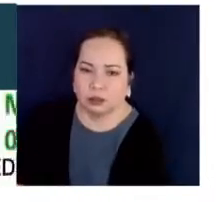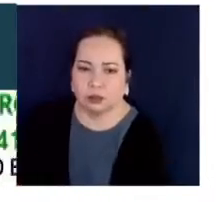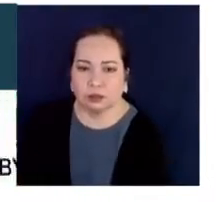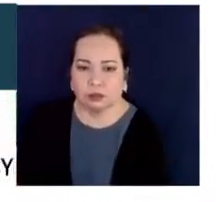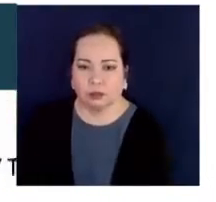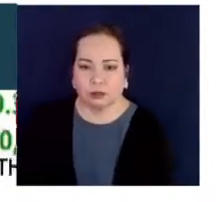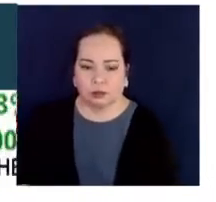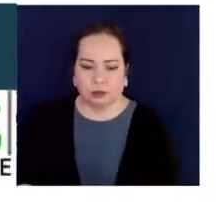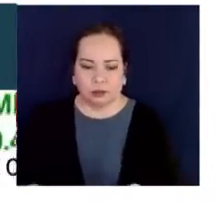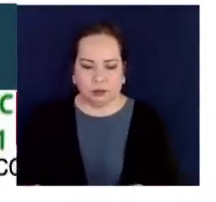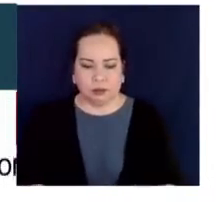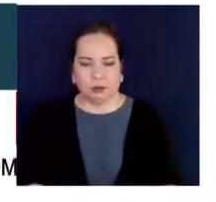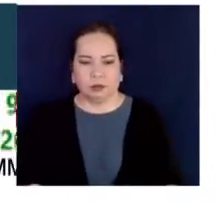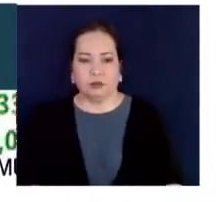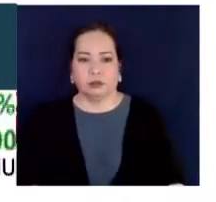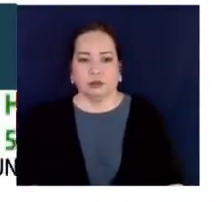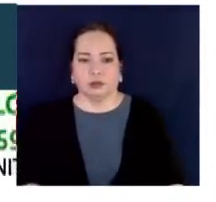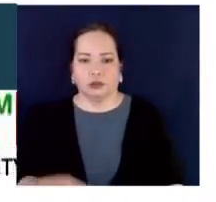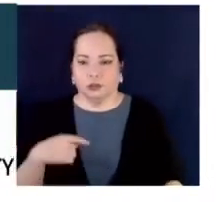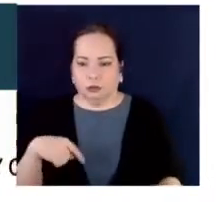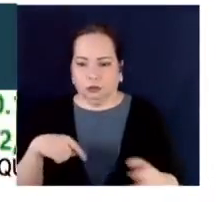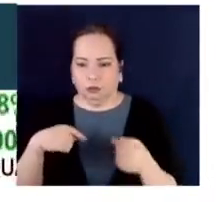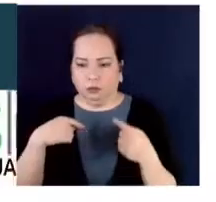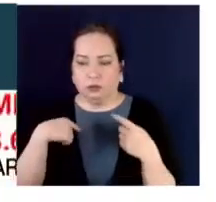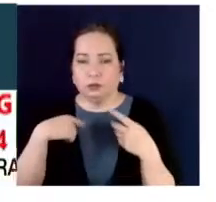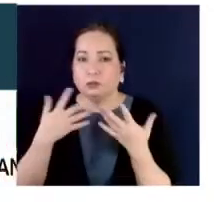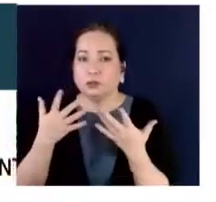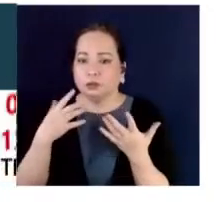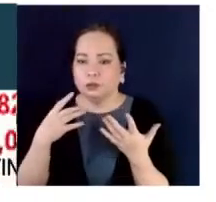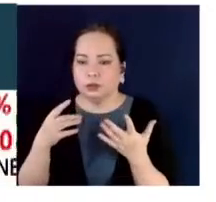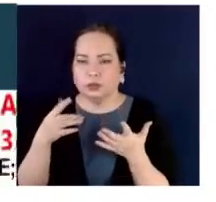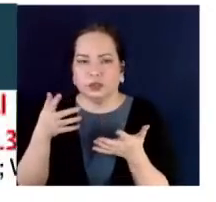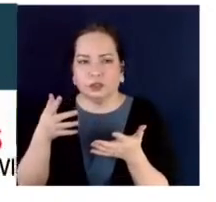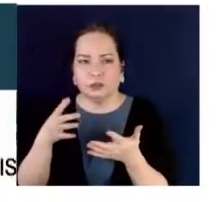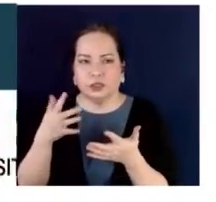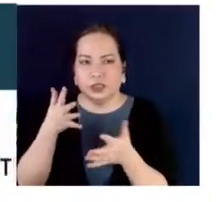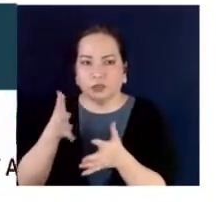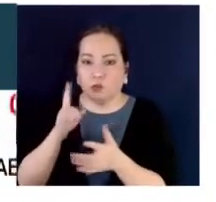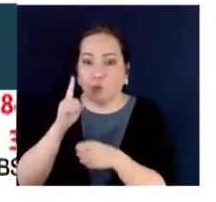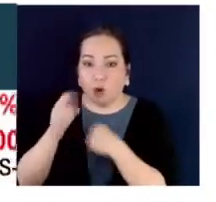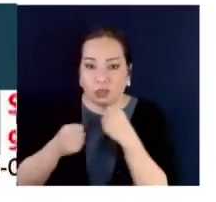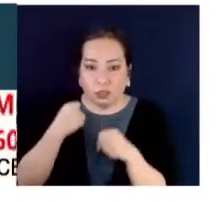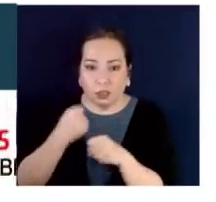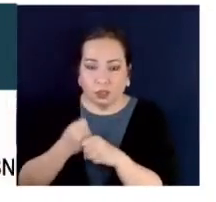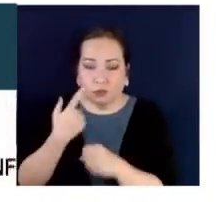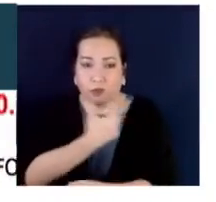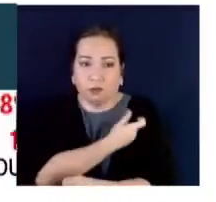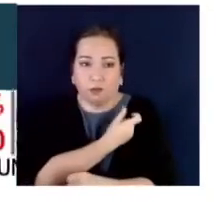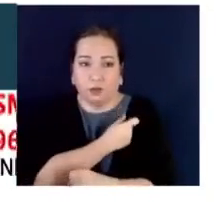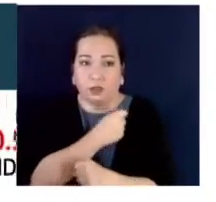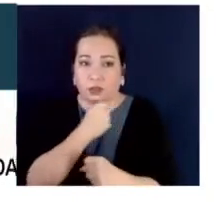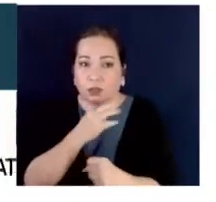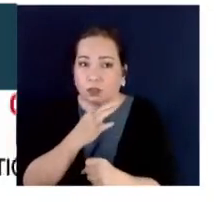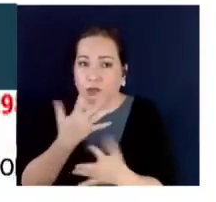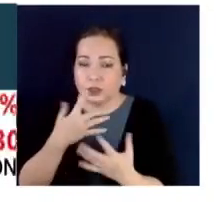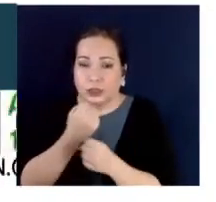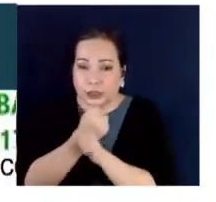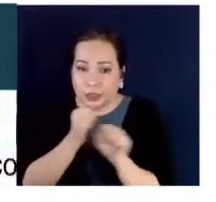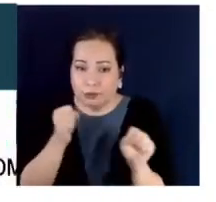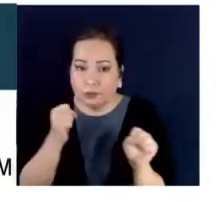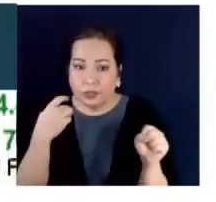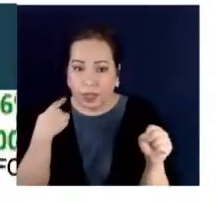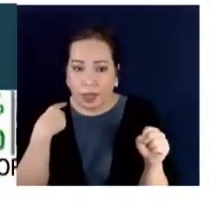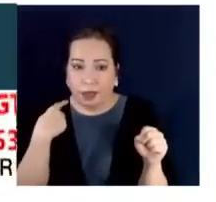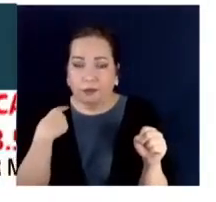safety has been seen and efficacy during on all phase 1, 2, and 3 trials, it doesn't